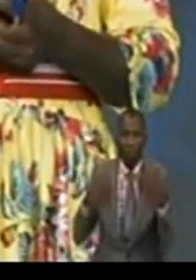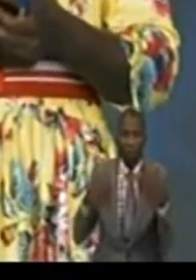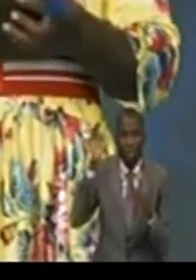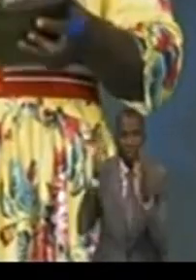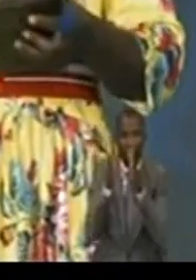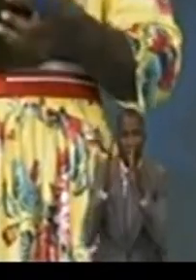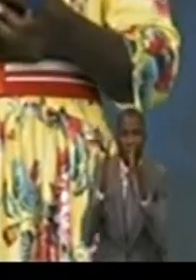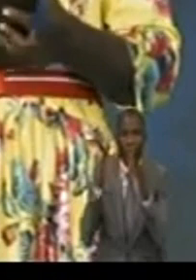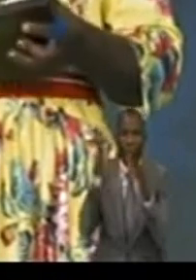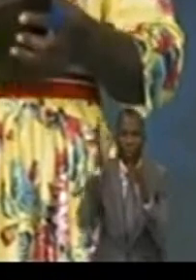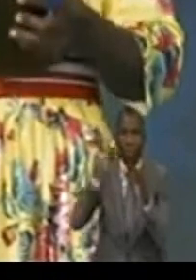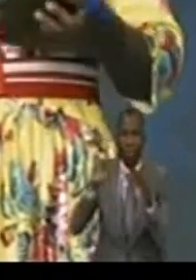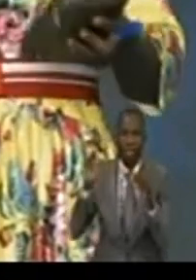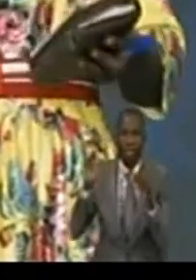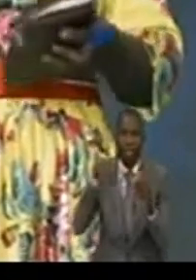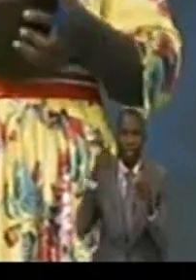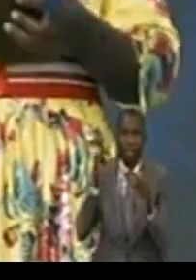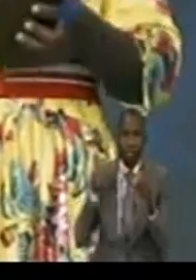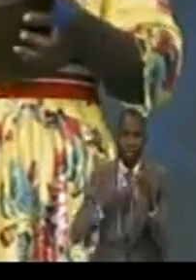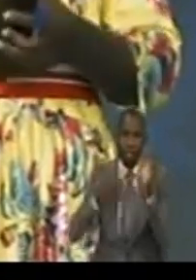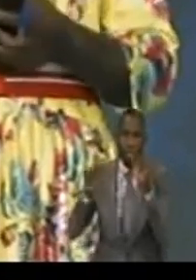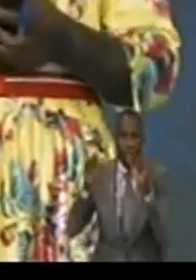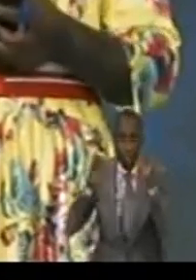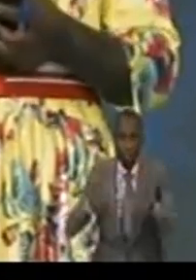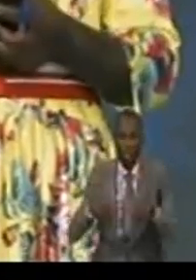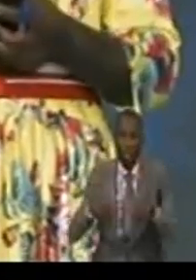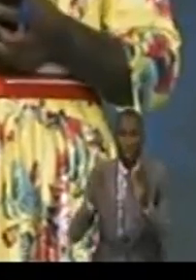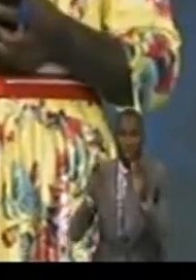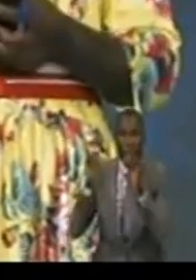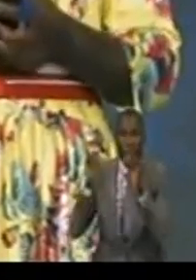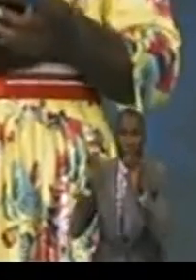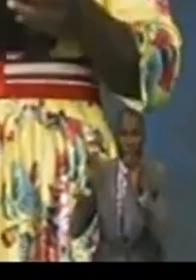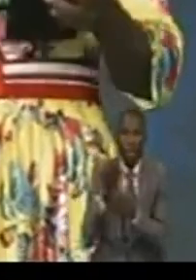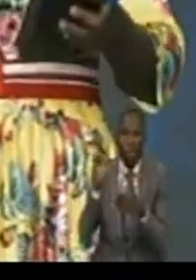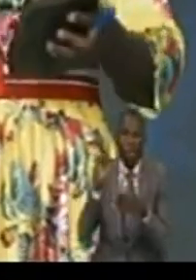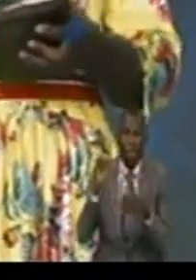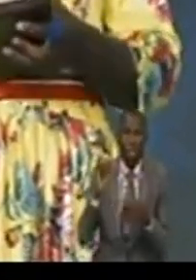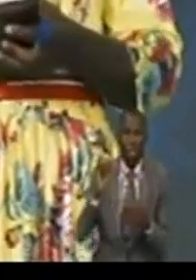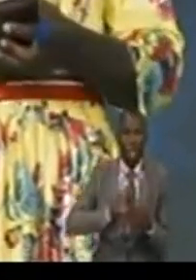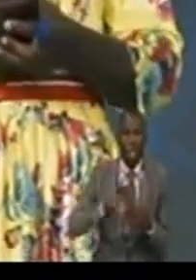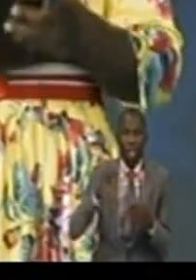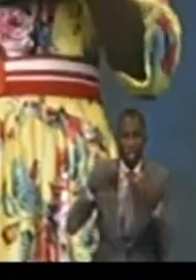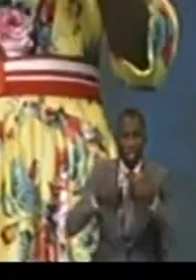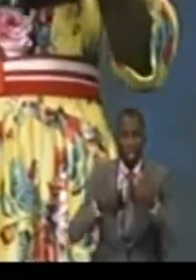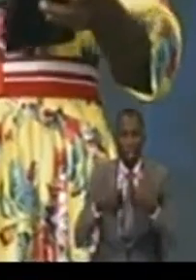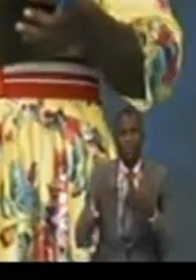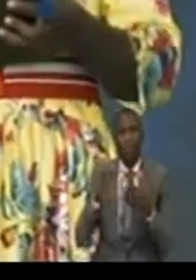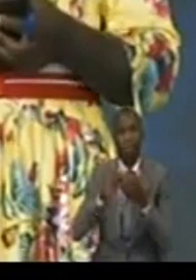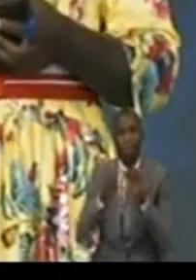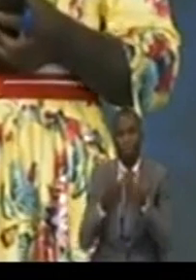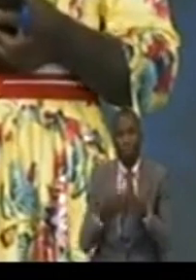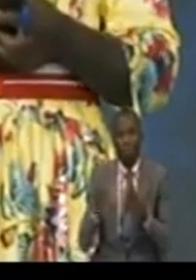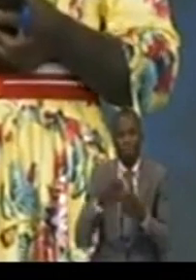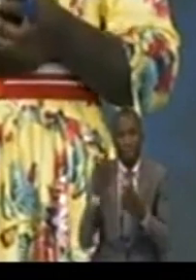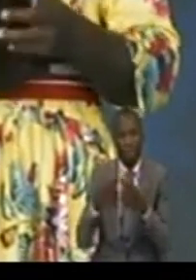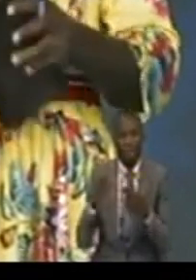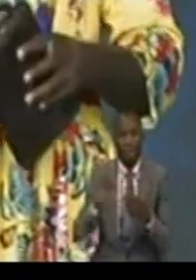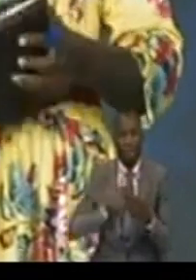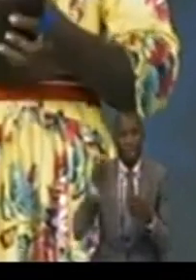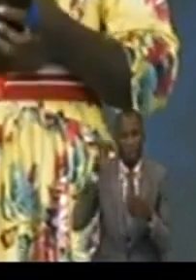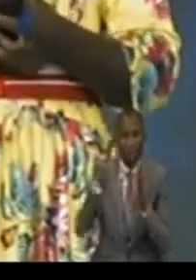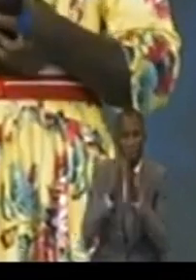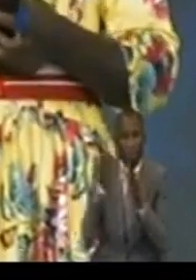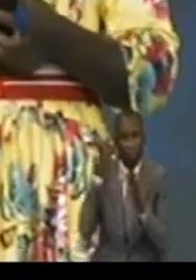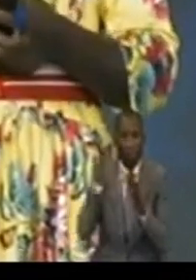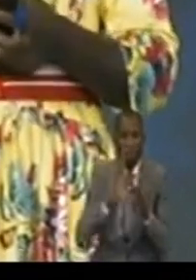problem. Me, I was praying because I have many problems. I was not even mentioning her case. I was only telling God, I say, every pit which the enemy have dig